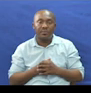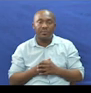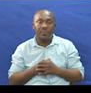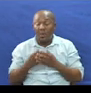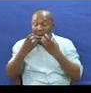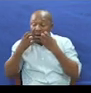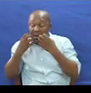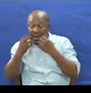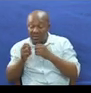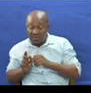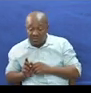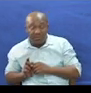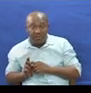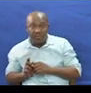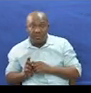The rat